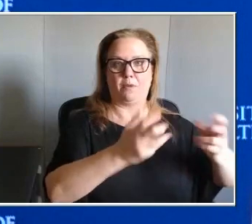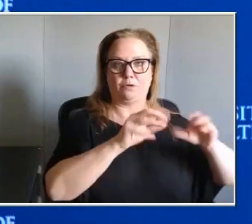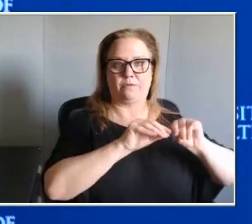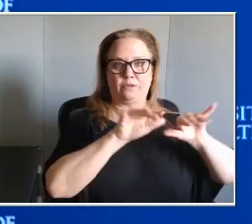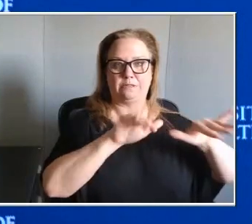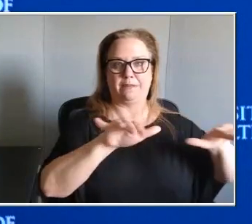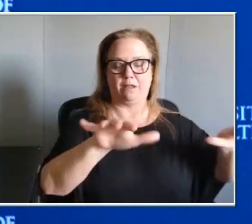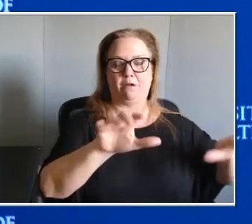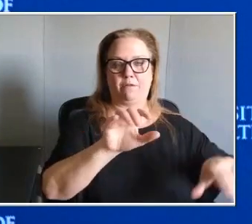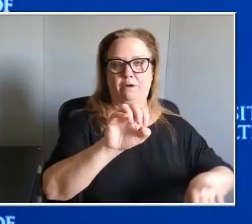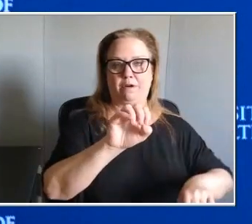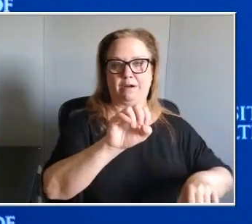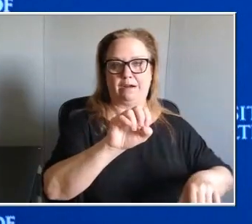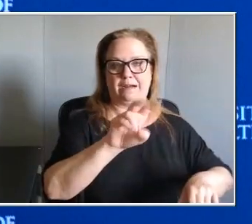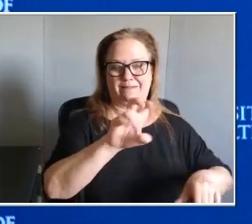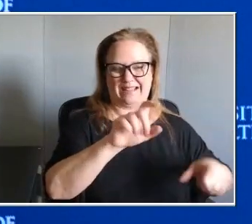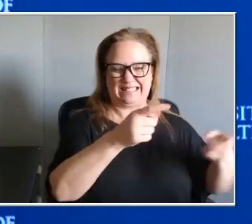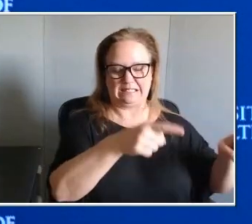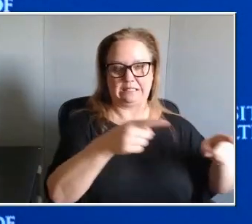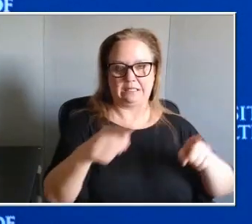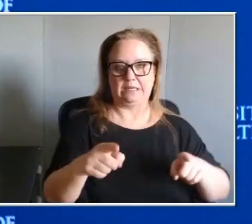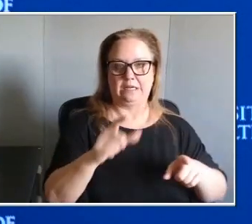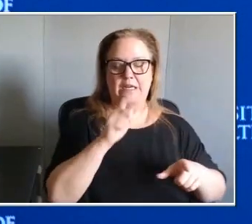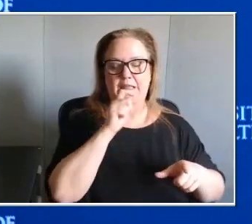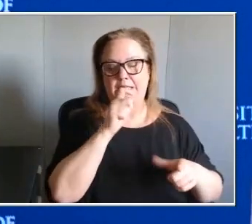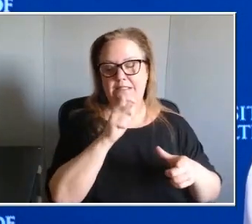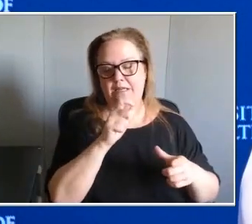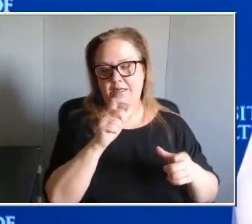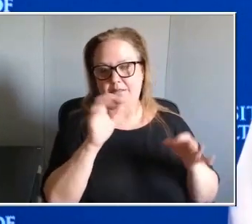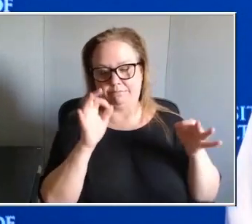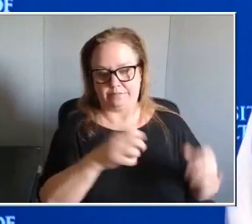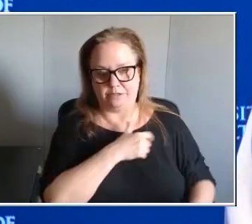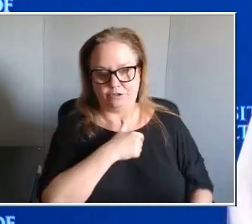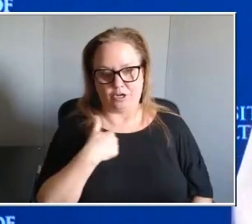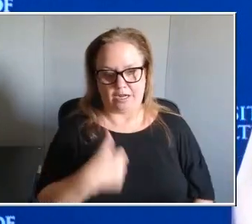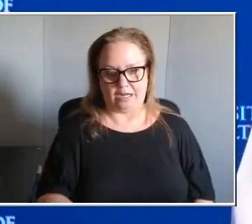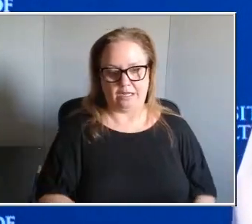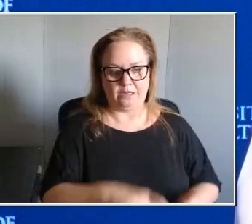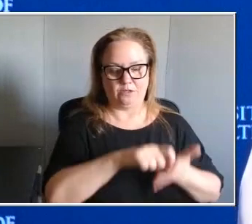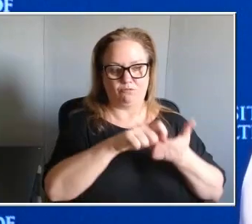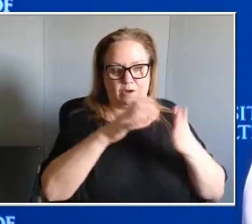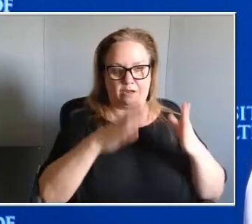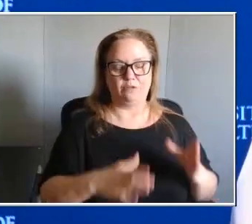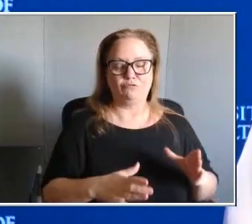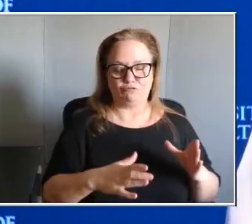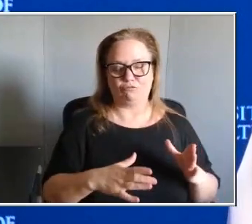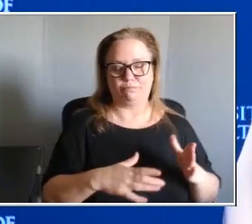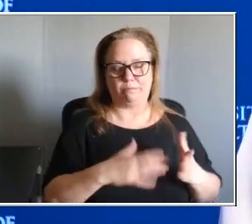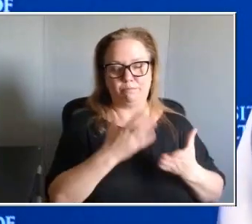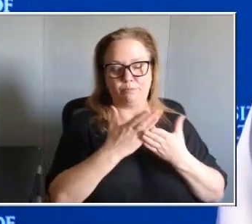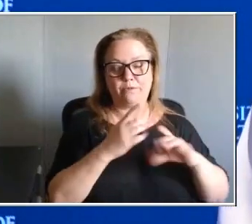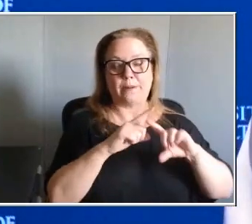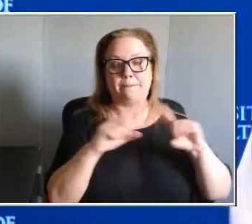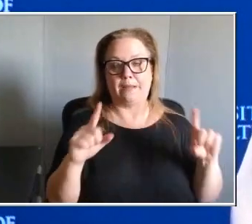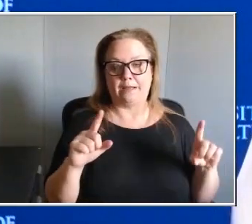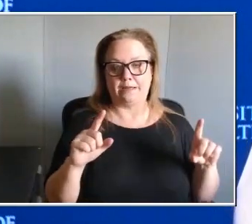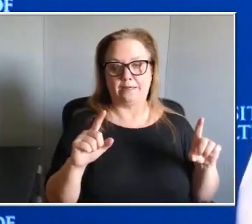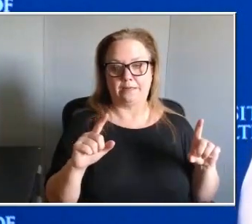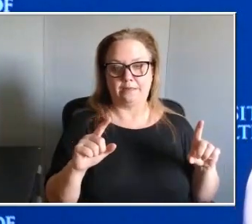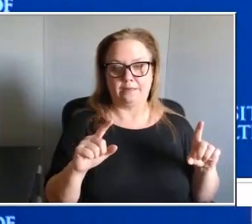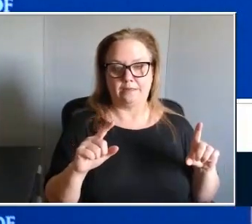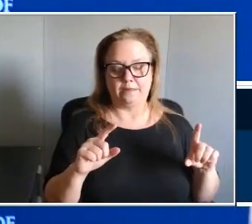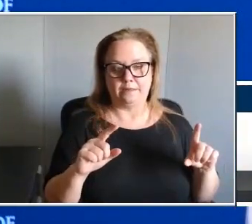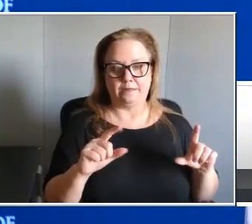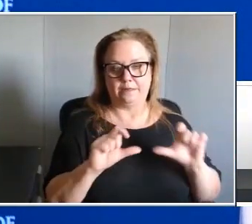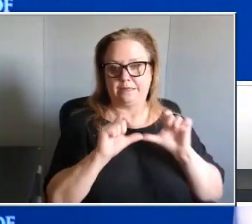spillover events. That is not necessarily the conclusion that the Chinese authors came to, but that is continued to